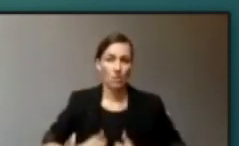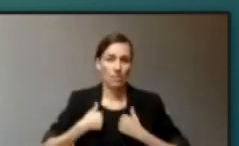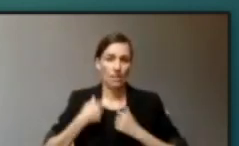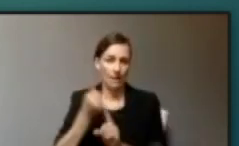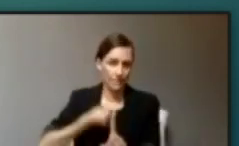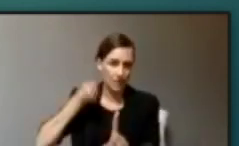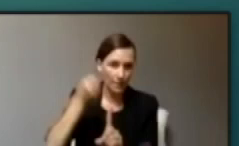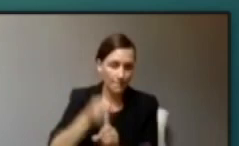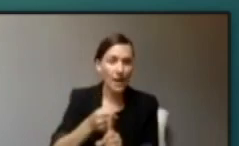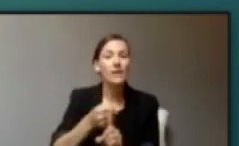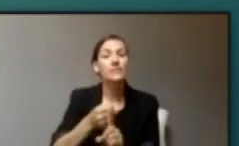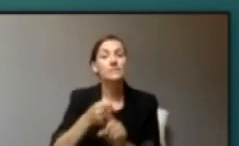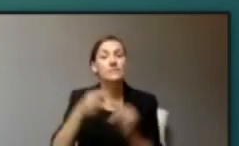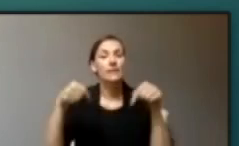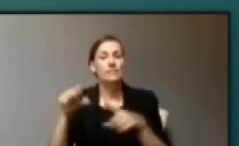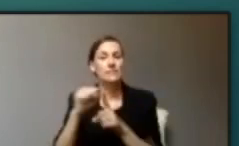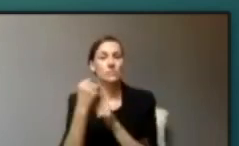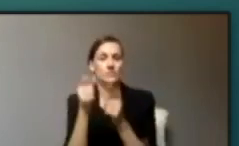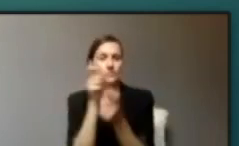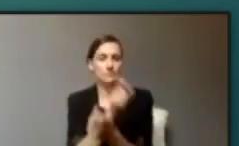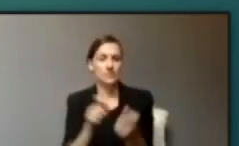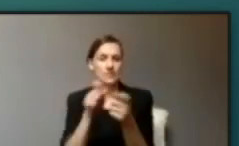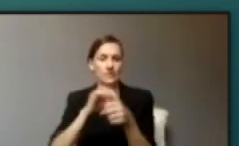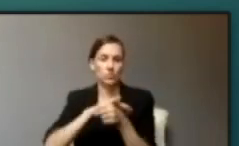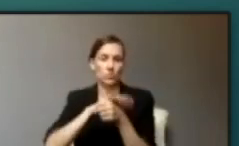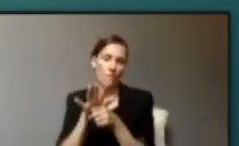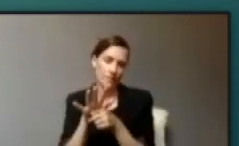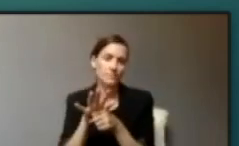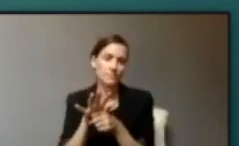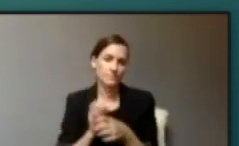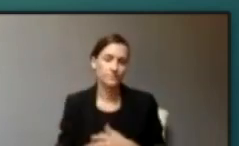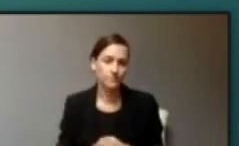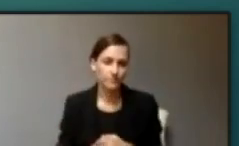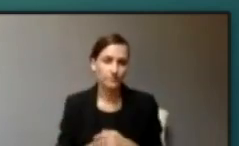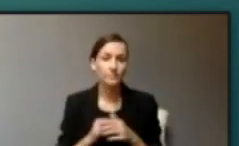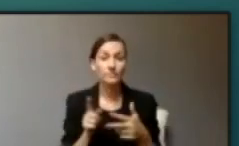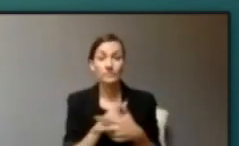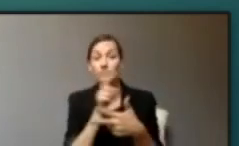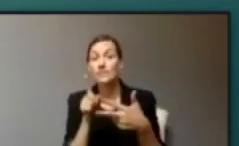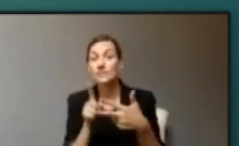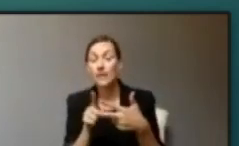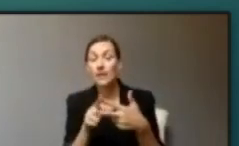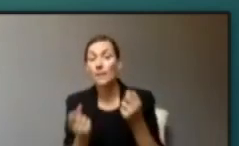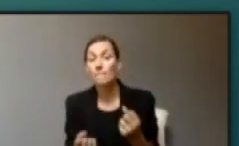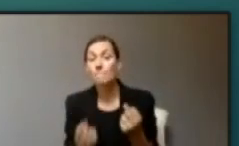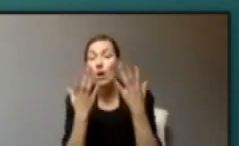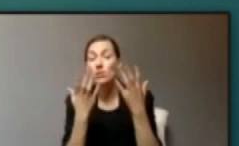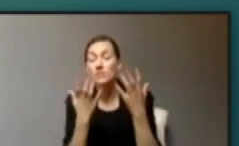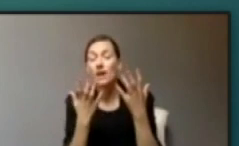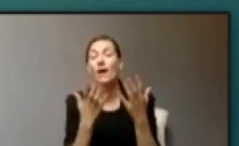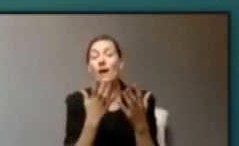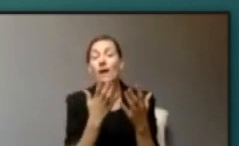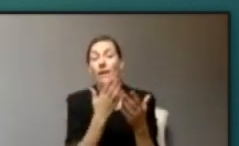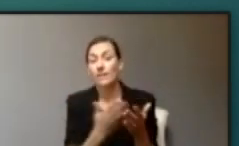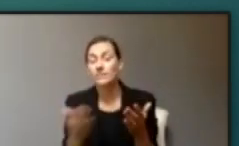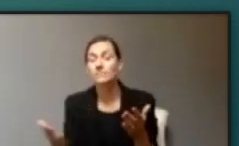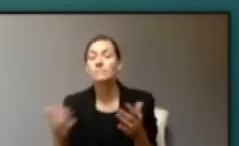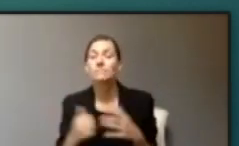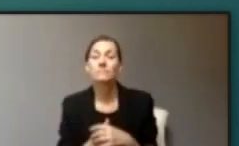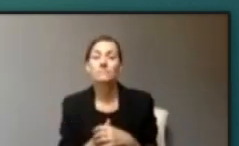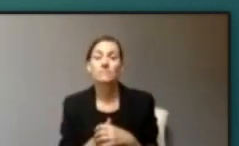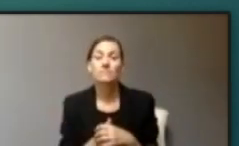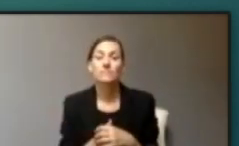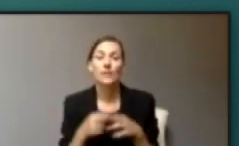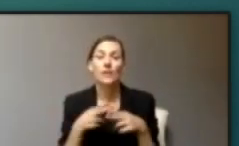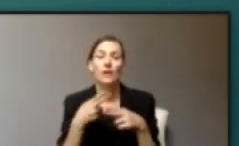in this case, specific to COVID-19. The second is a multi-item measure that we use called